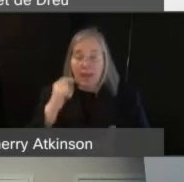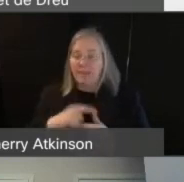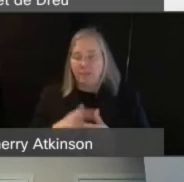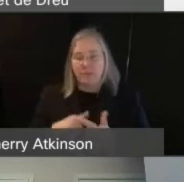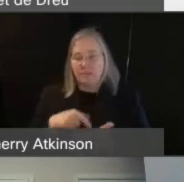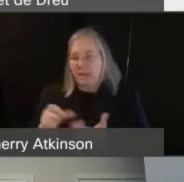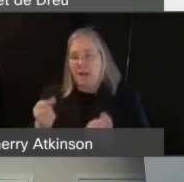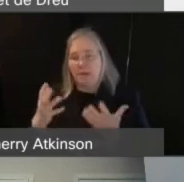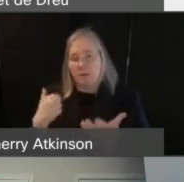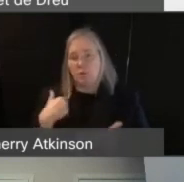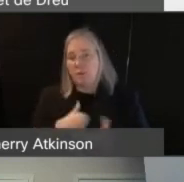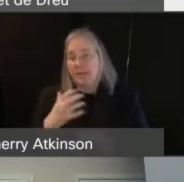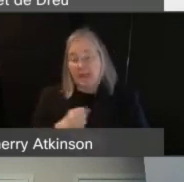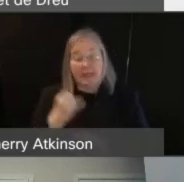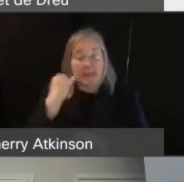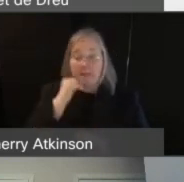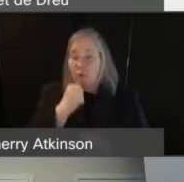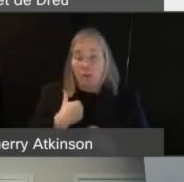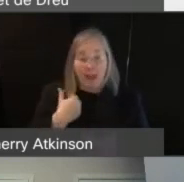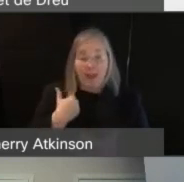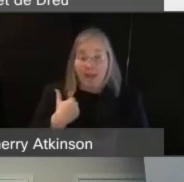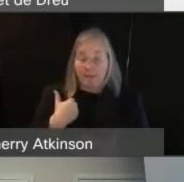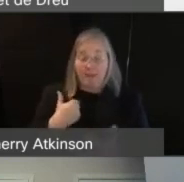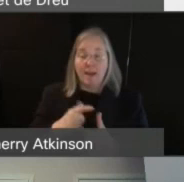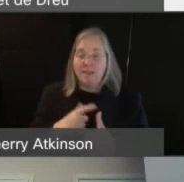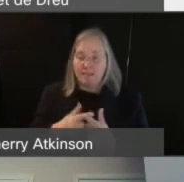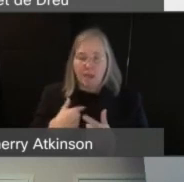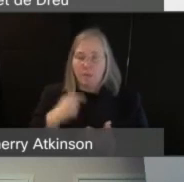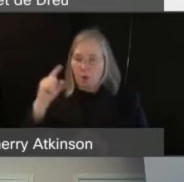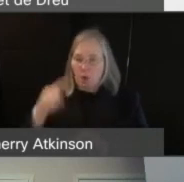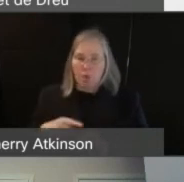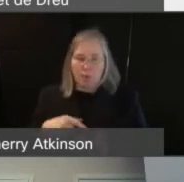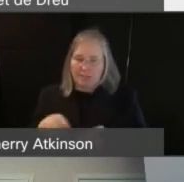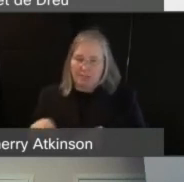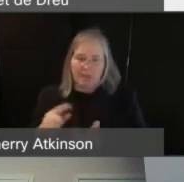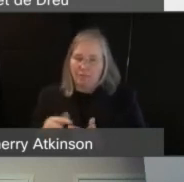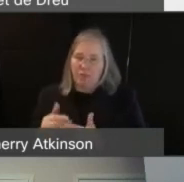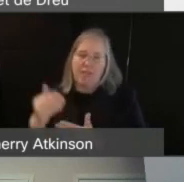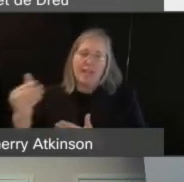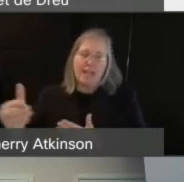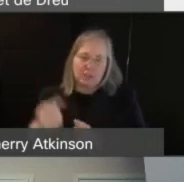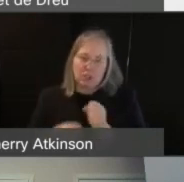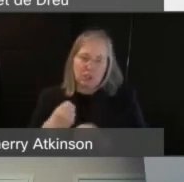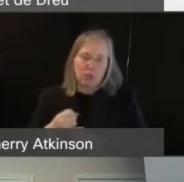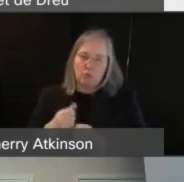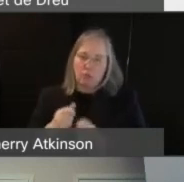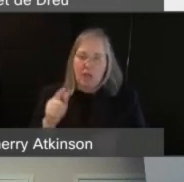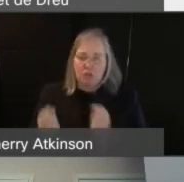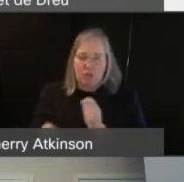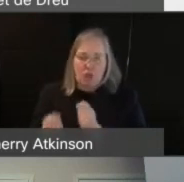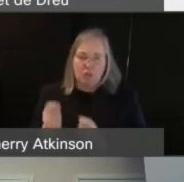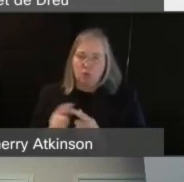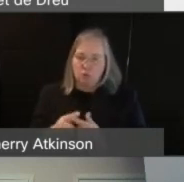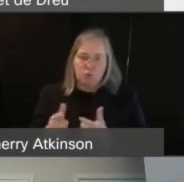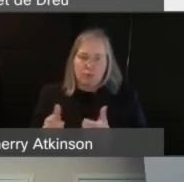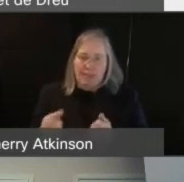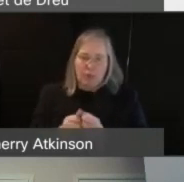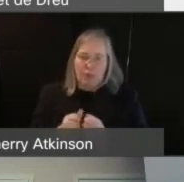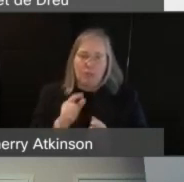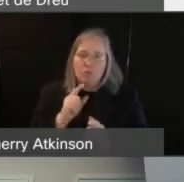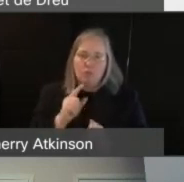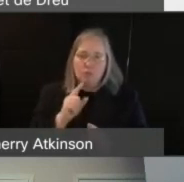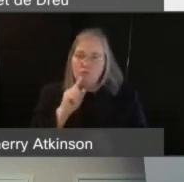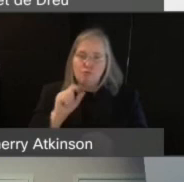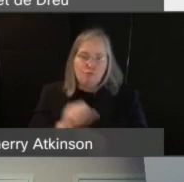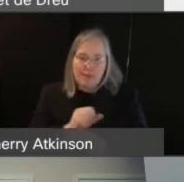will lower the spending accordingly, at least in the following year, to make a quick adjustment to deal with the reality. And one